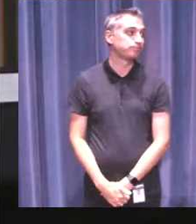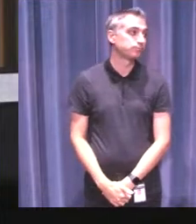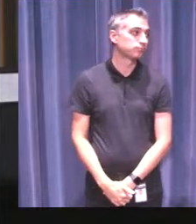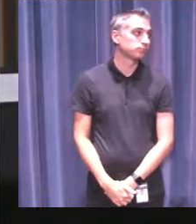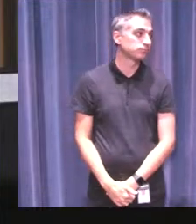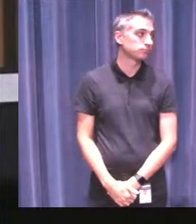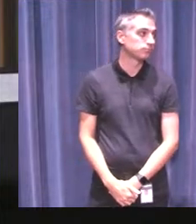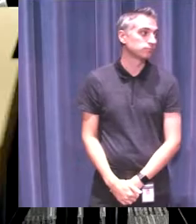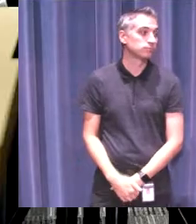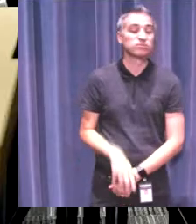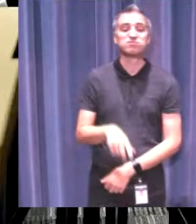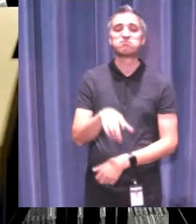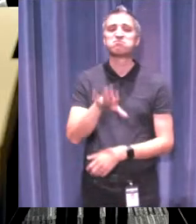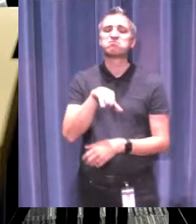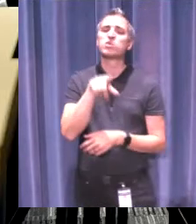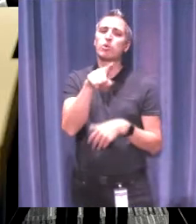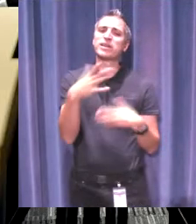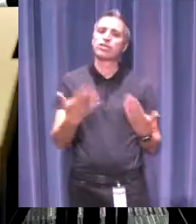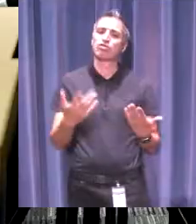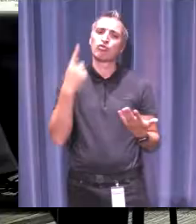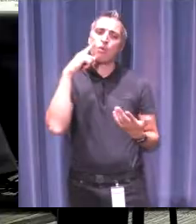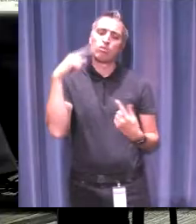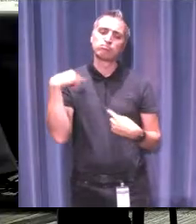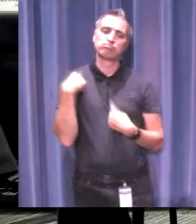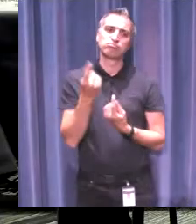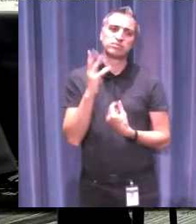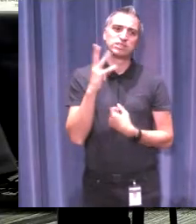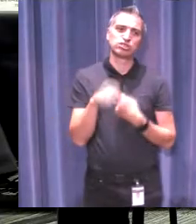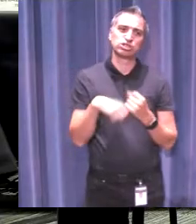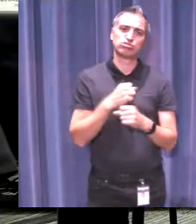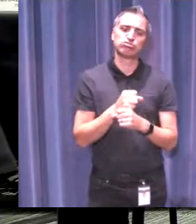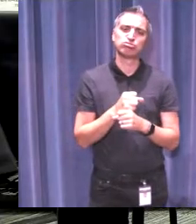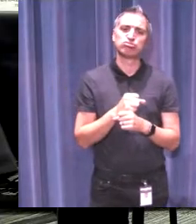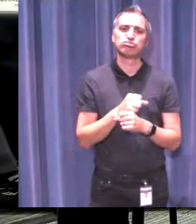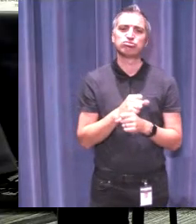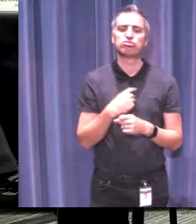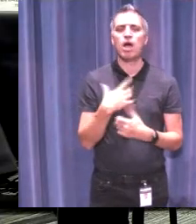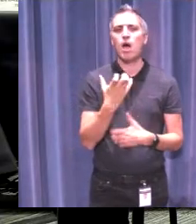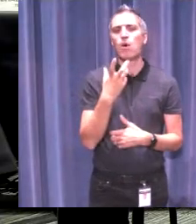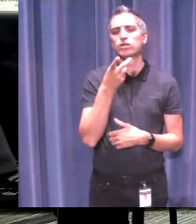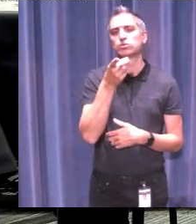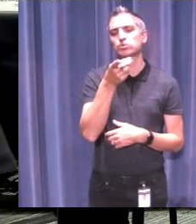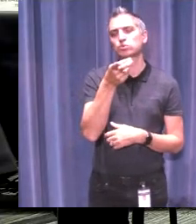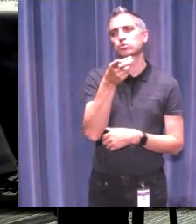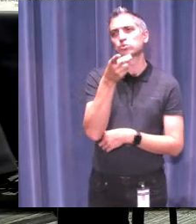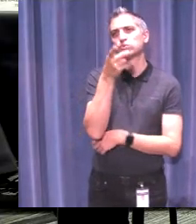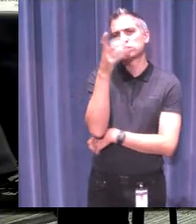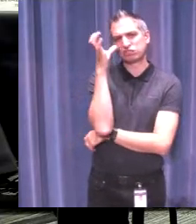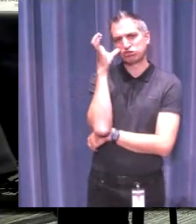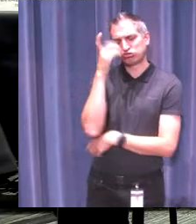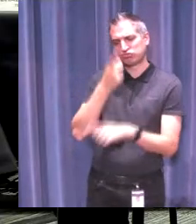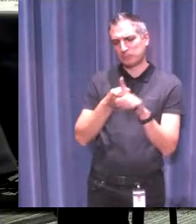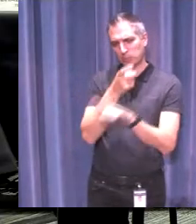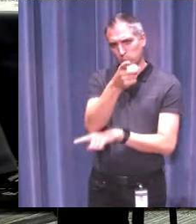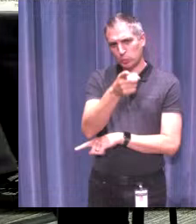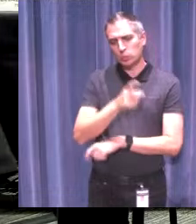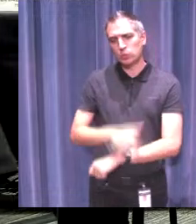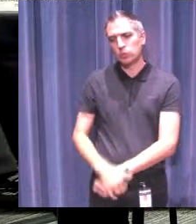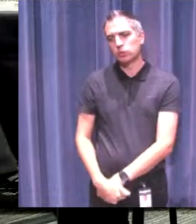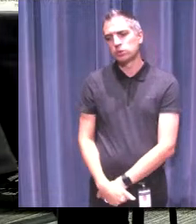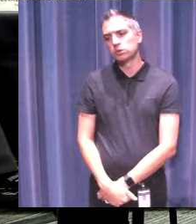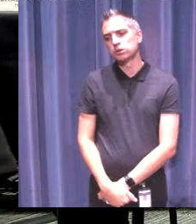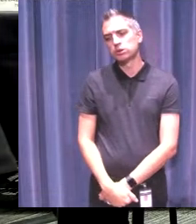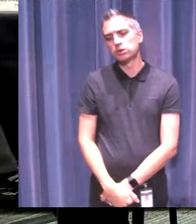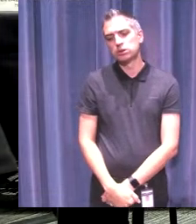You've been here for 6 years, and I'd like to hear from you on how you